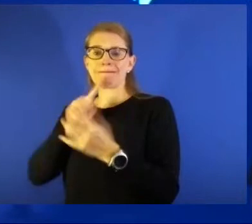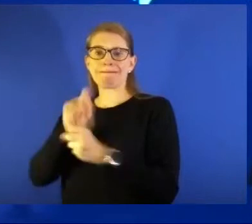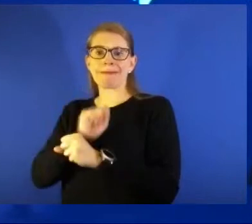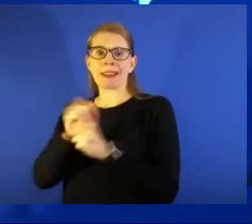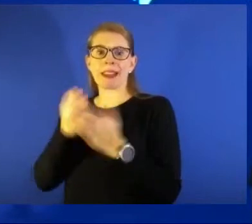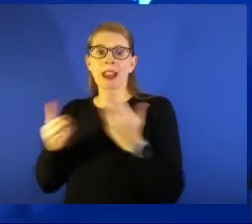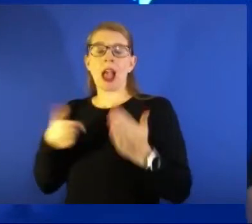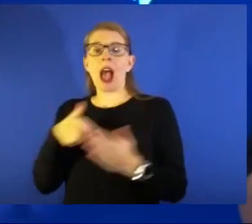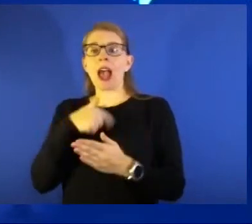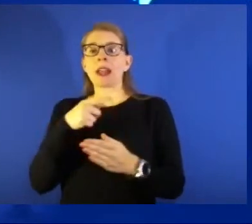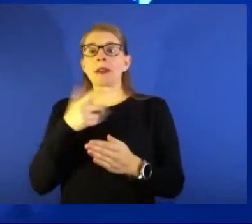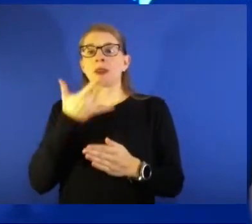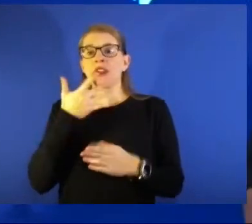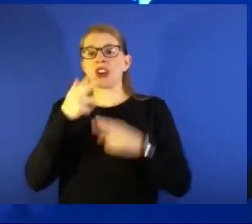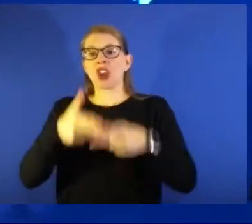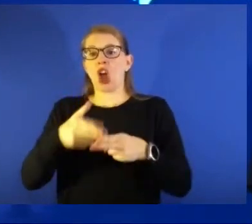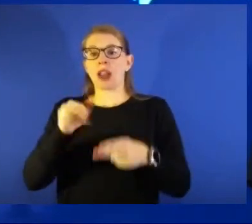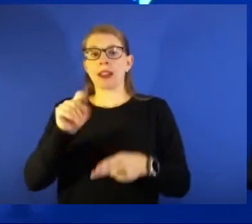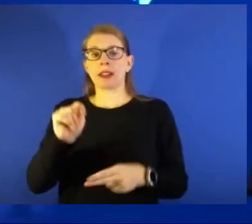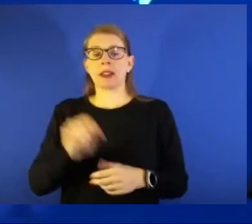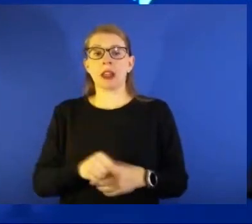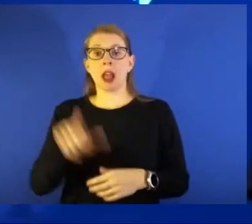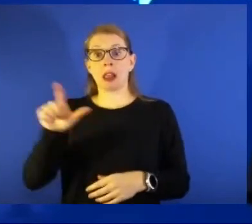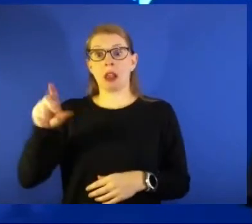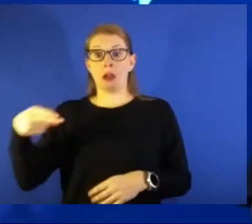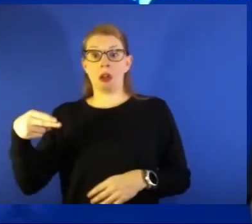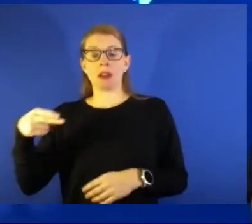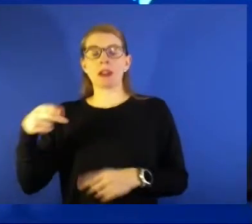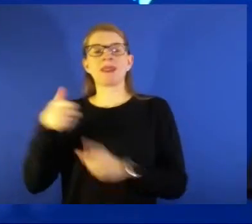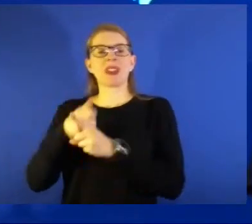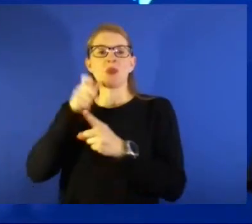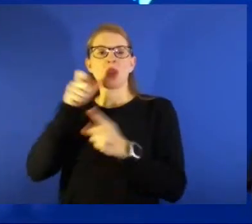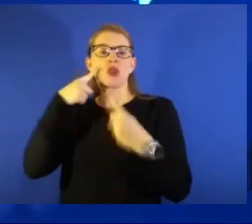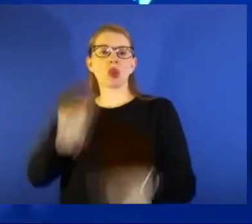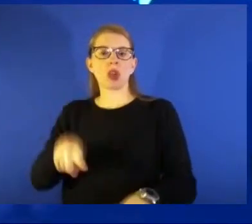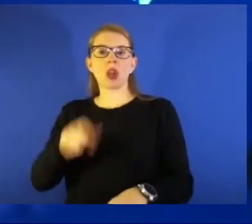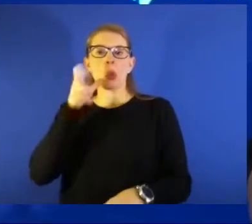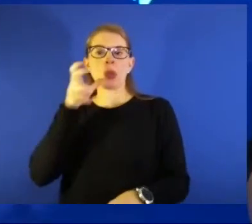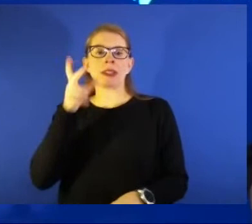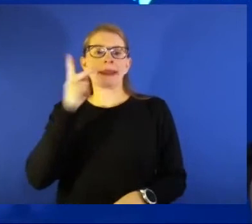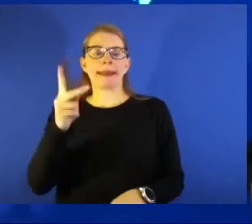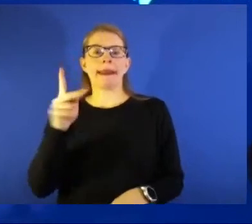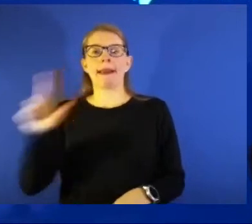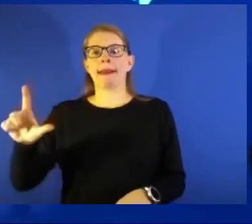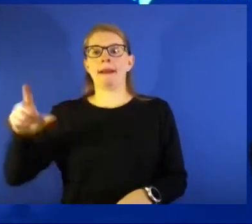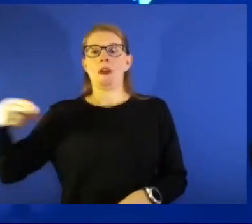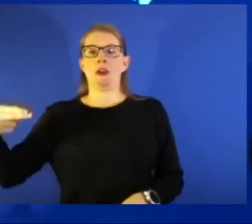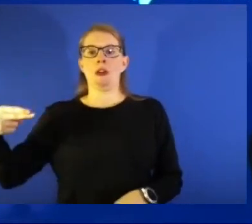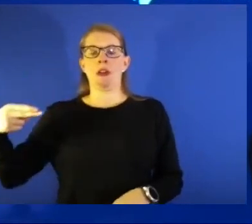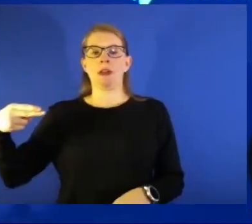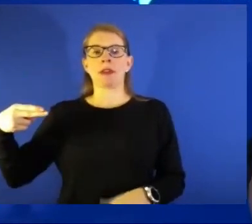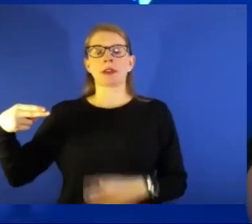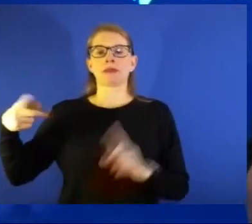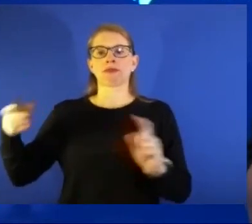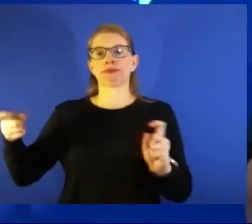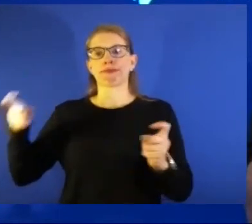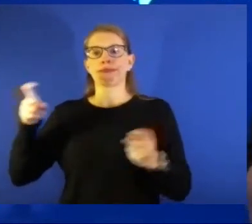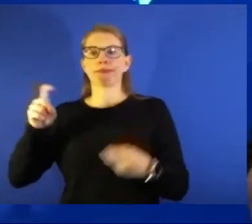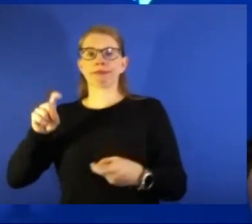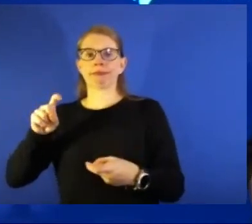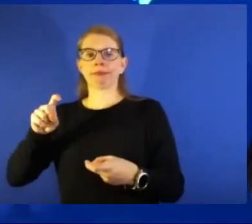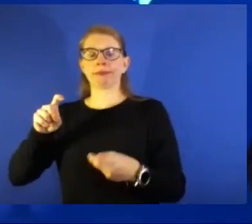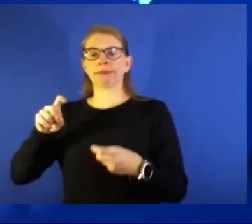it as, I'm sure Dr. Hawkinson would agree, is that we're going to see this long haulers kind of go into the